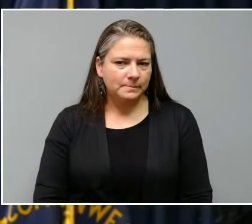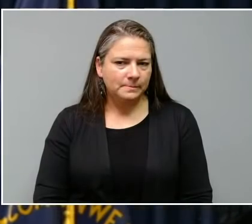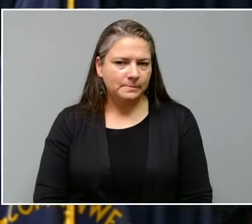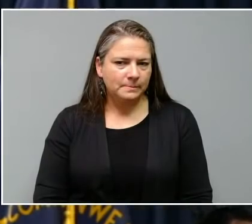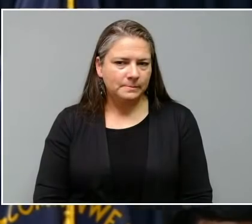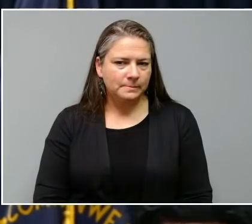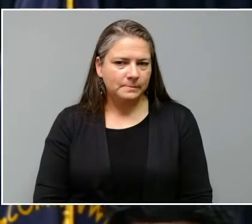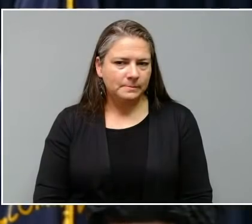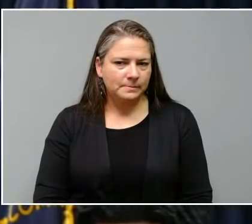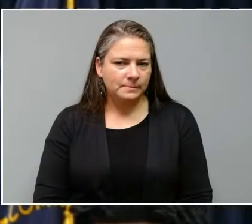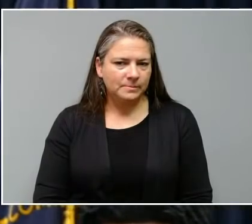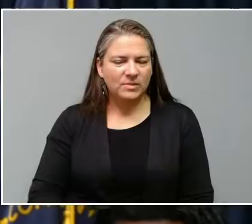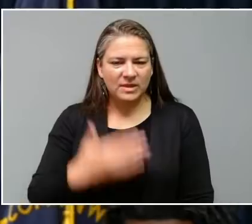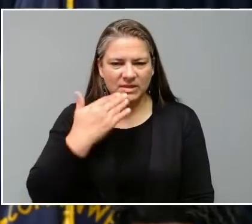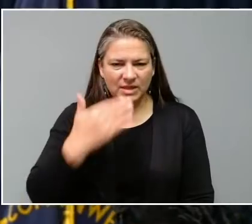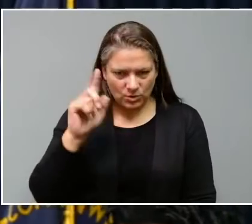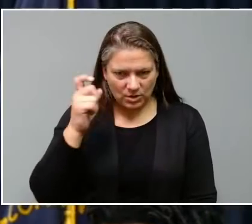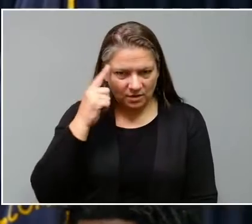Thank you, Governor.